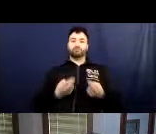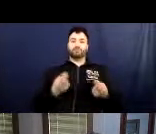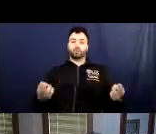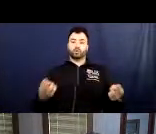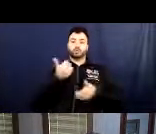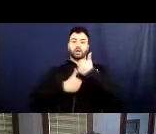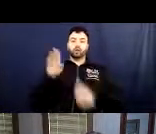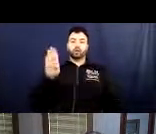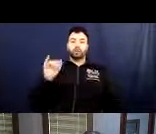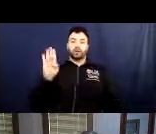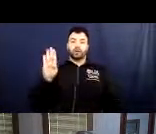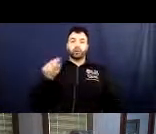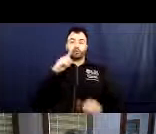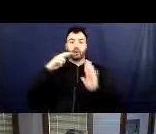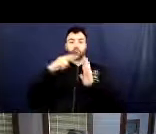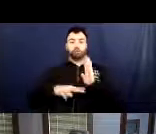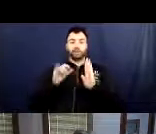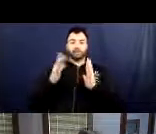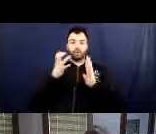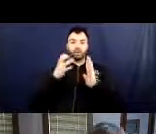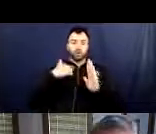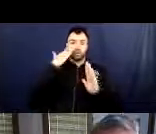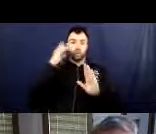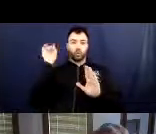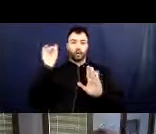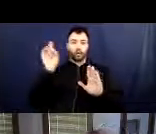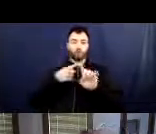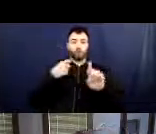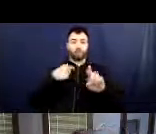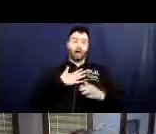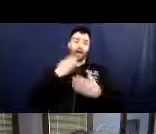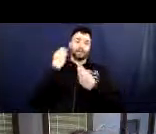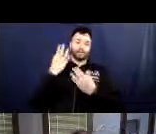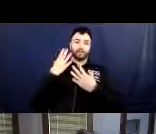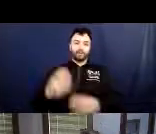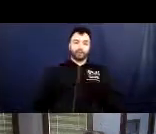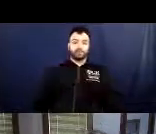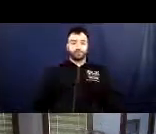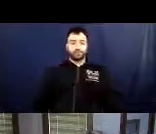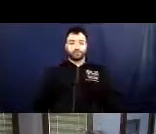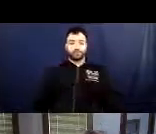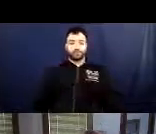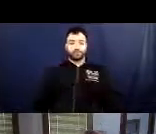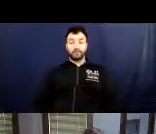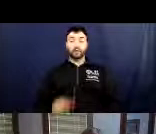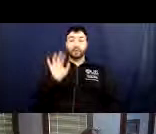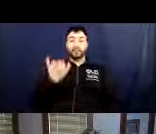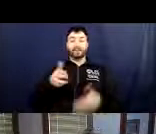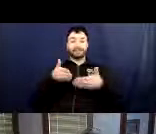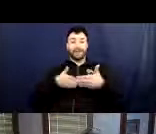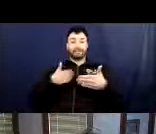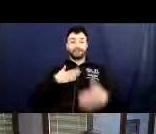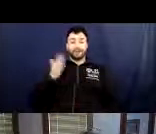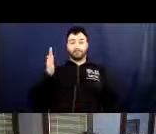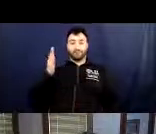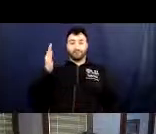at your leisure, but that is where I will end and say thank you very much for allowing me to present this information